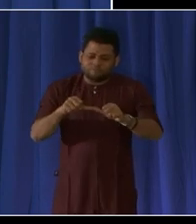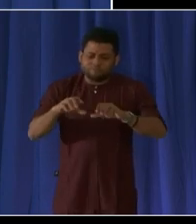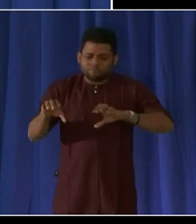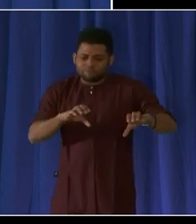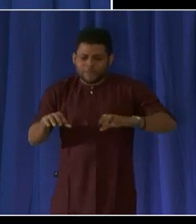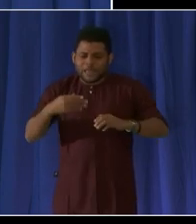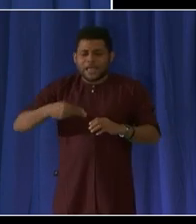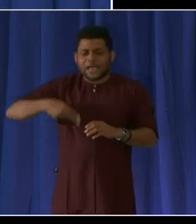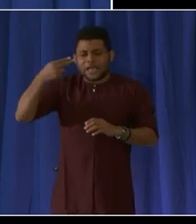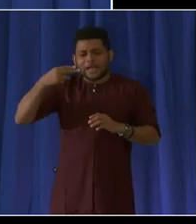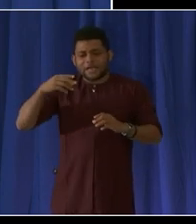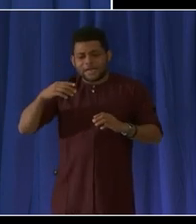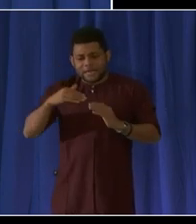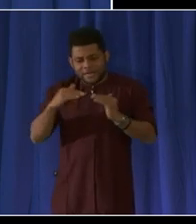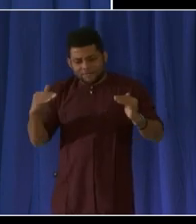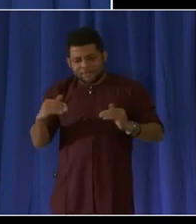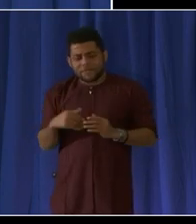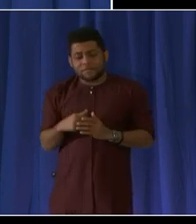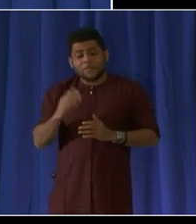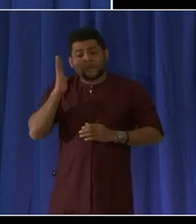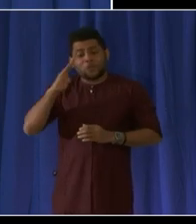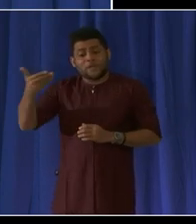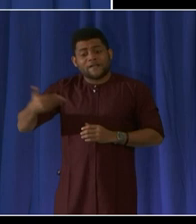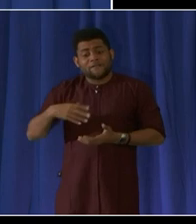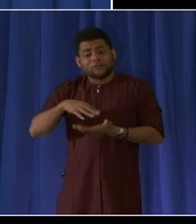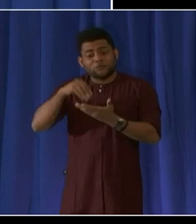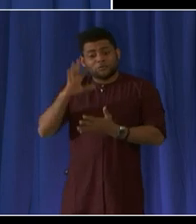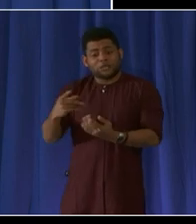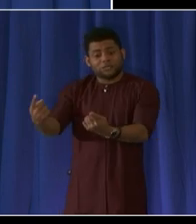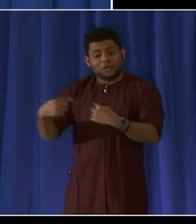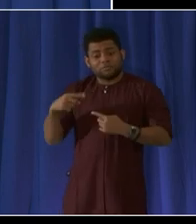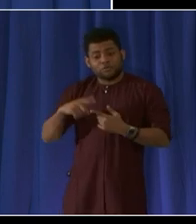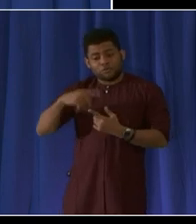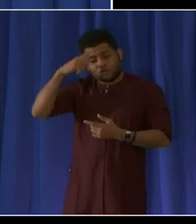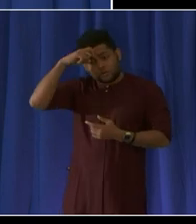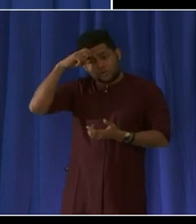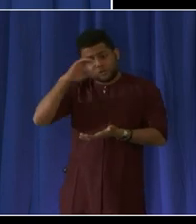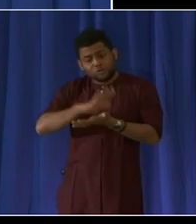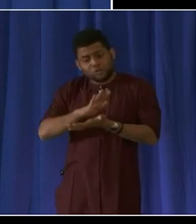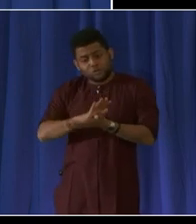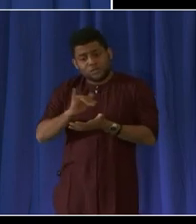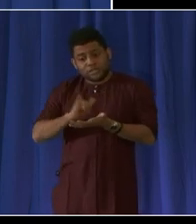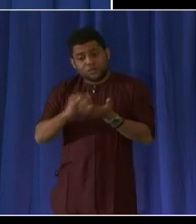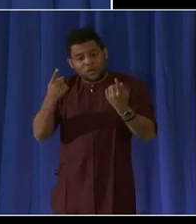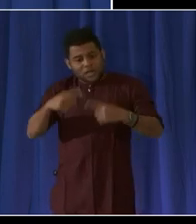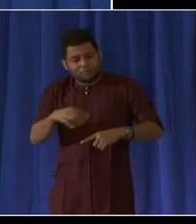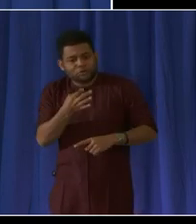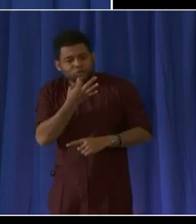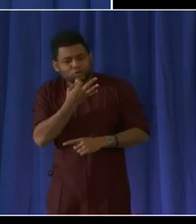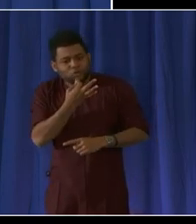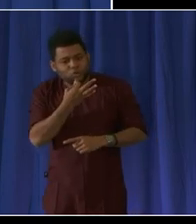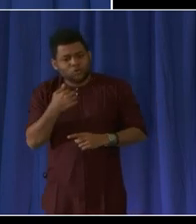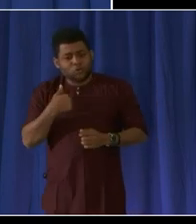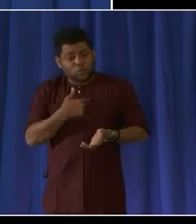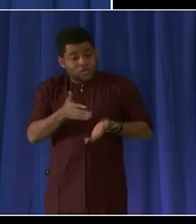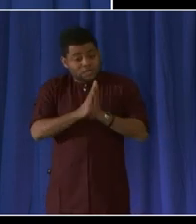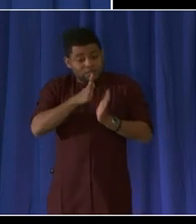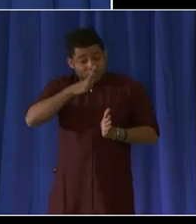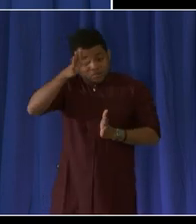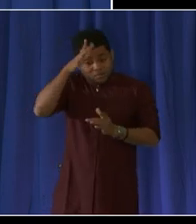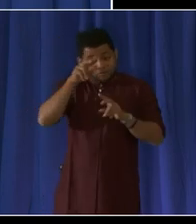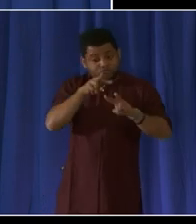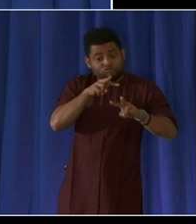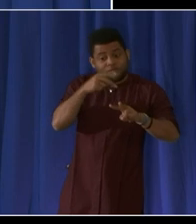We will invite students to summer school. That process will actually begin soon in the coming weeks, so we're asking parents to be